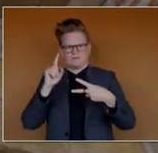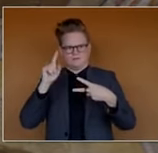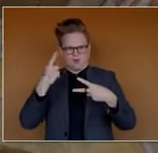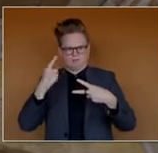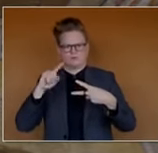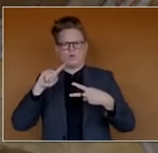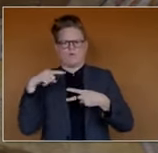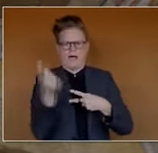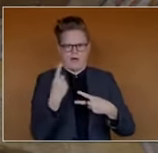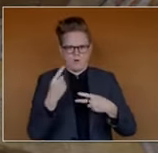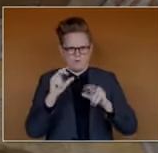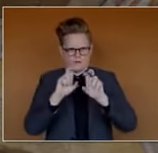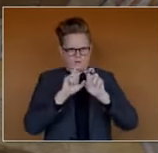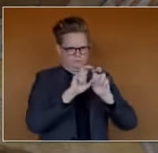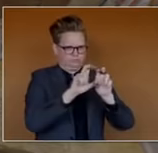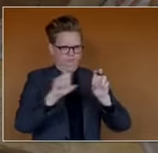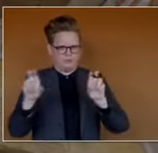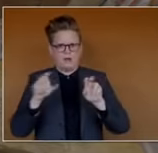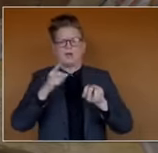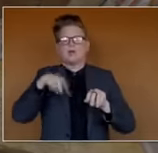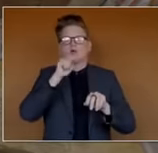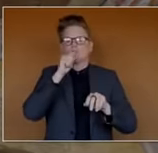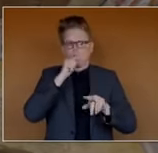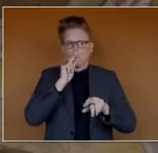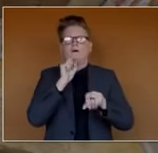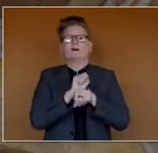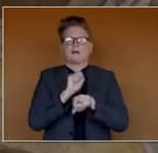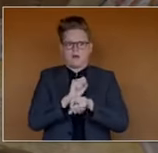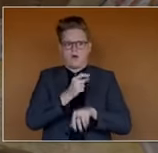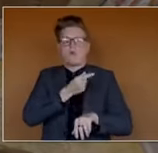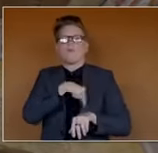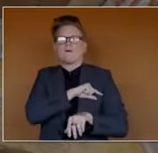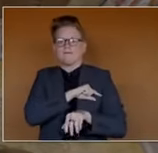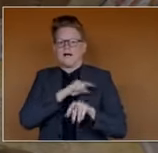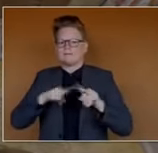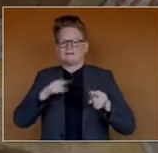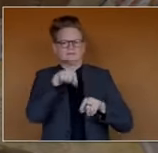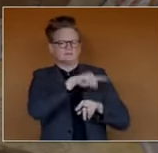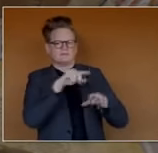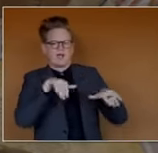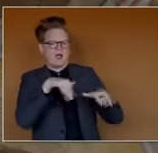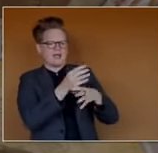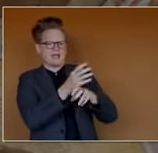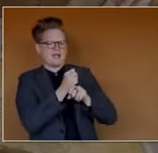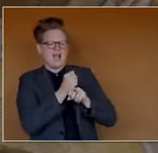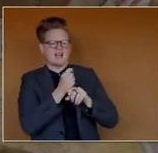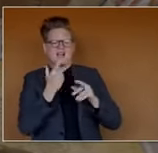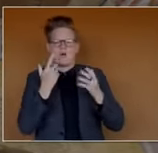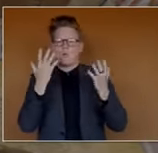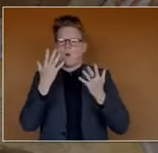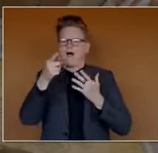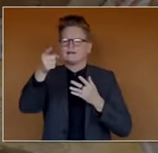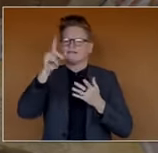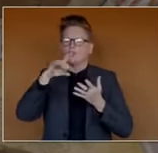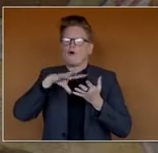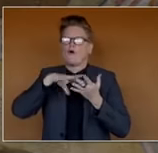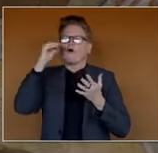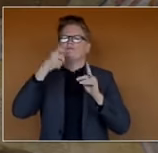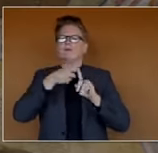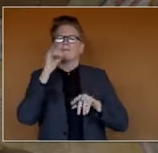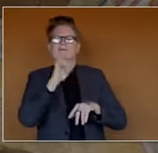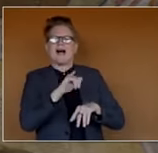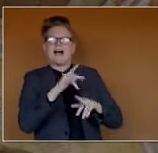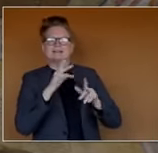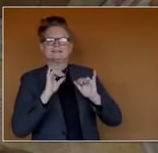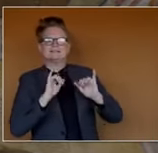but maybe didn't receive that benefit. So I'm wondering what you learned from that process the first time around that you're going to incorporate into this one to make sure that as many